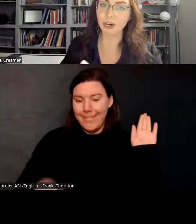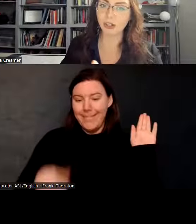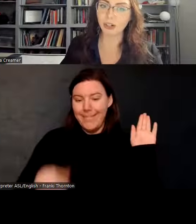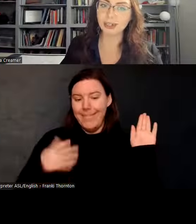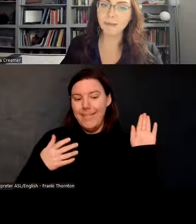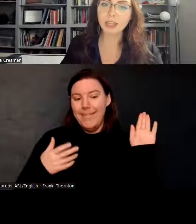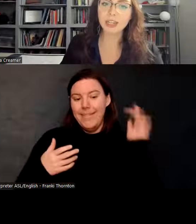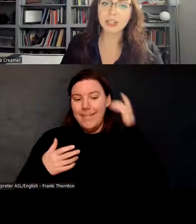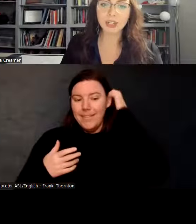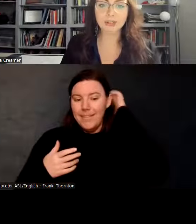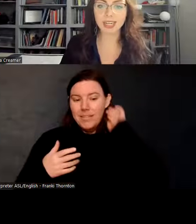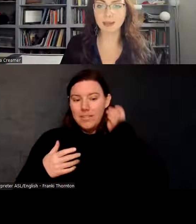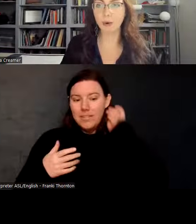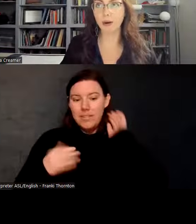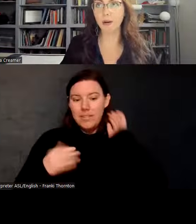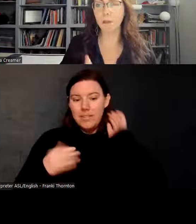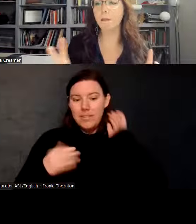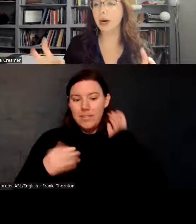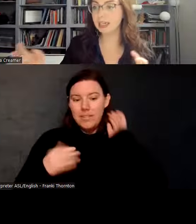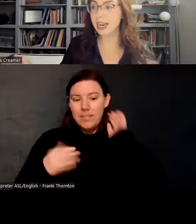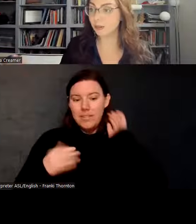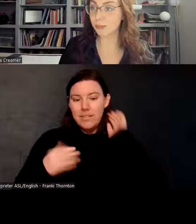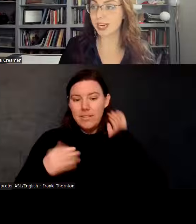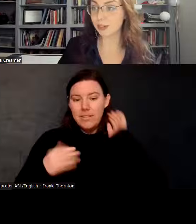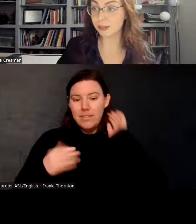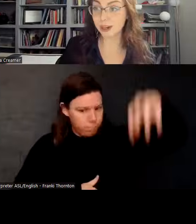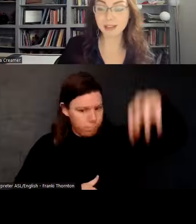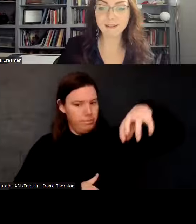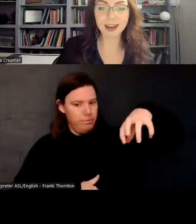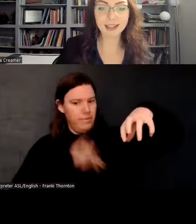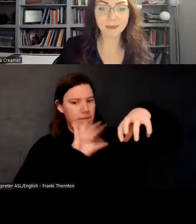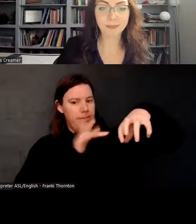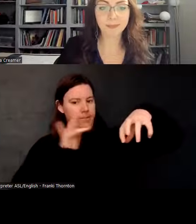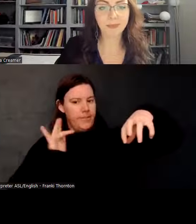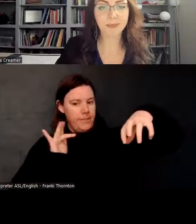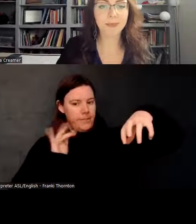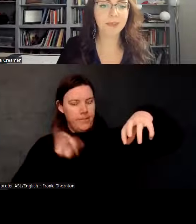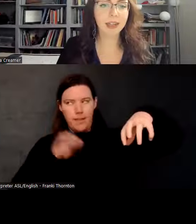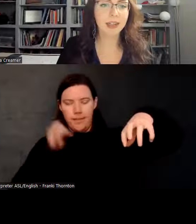administrative structures served as the more mundane reminder of that fact.